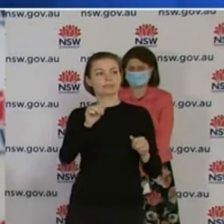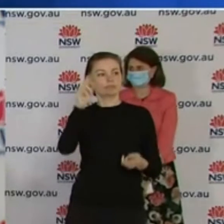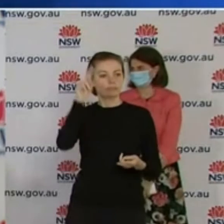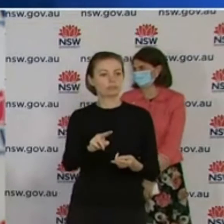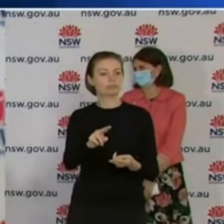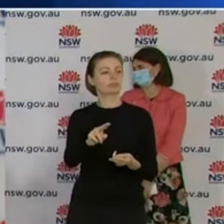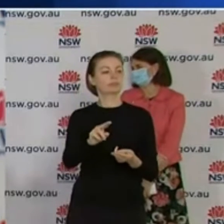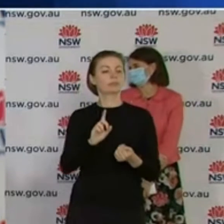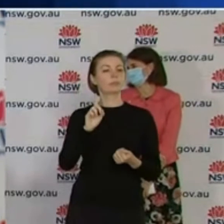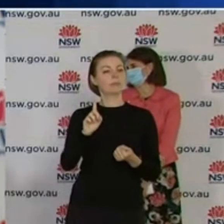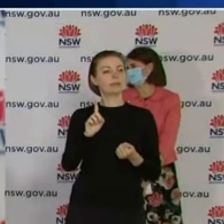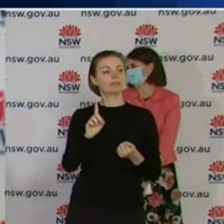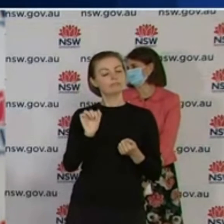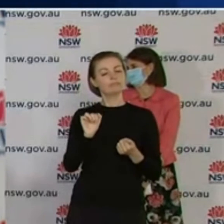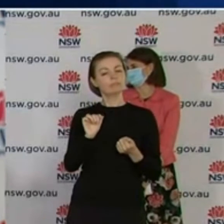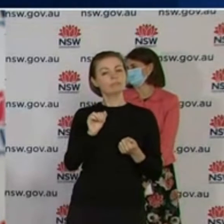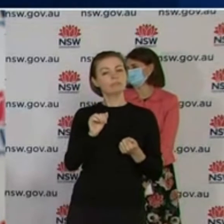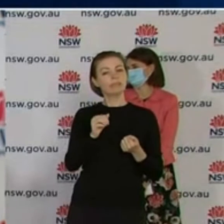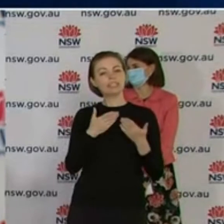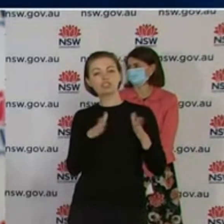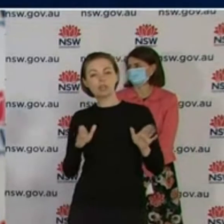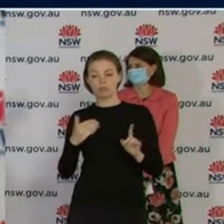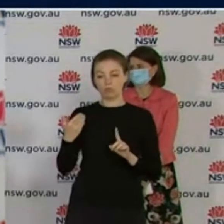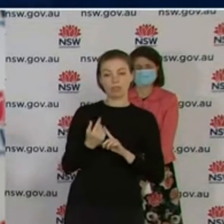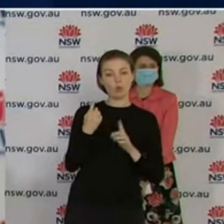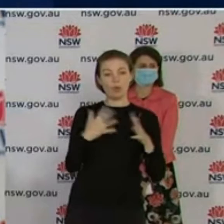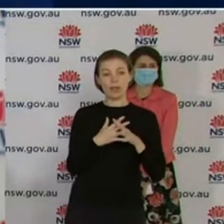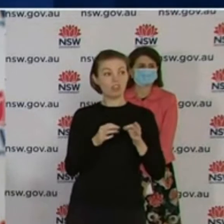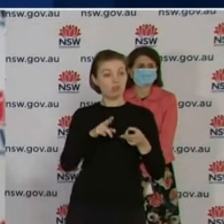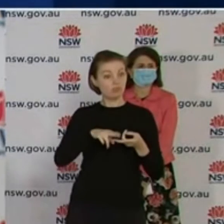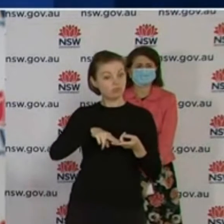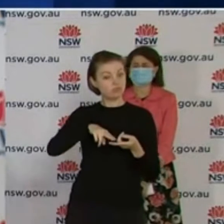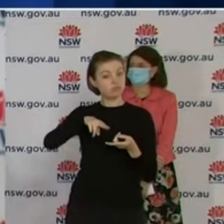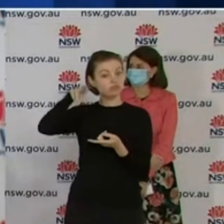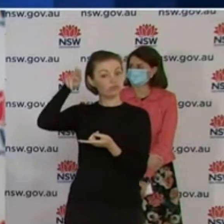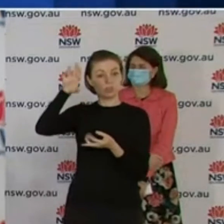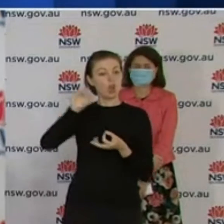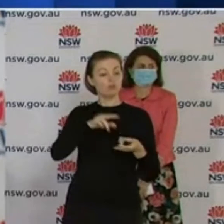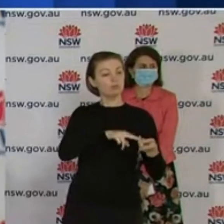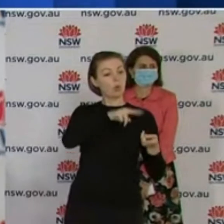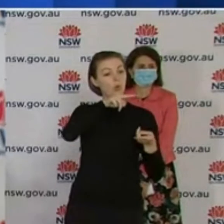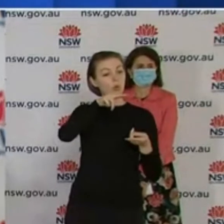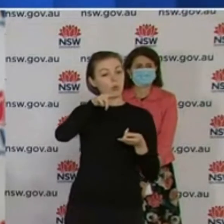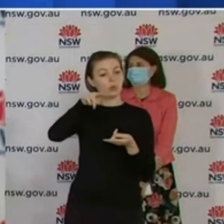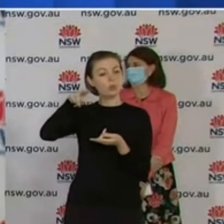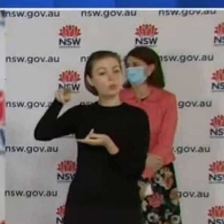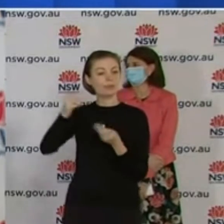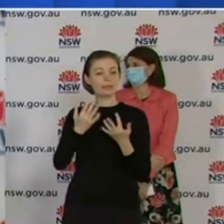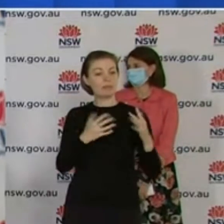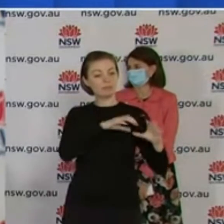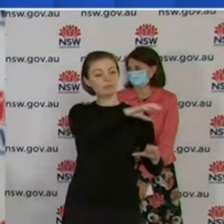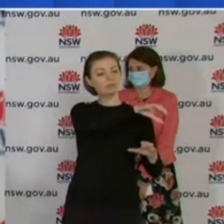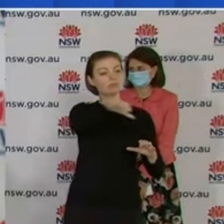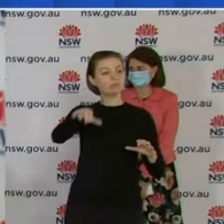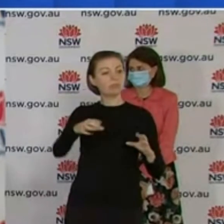call a trend. But certainly cases overall in the last week haven't been going up. They certainly have stabilised in many areas and appear to